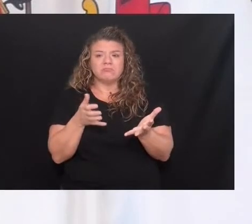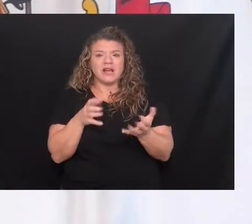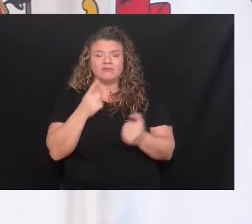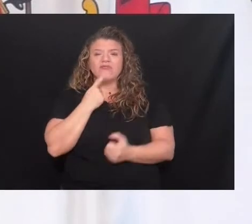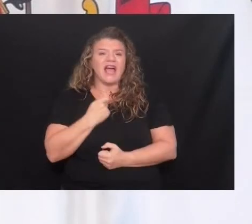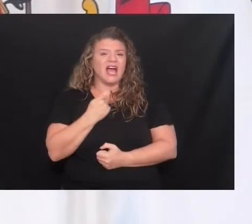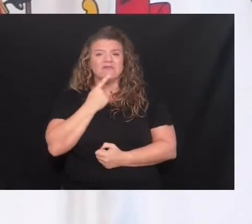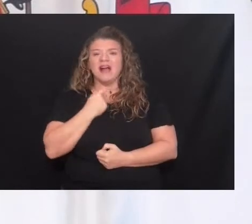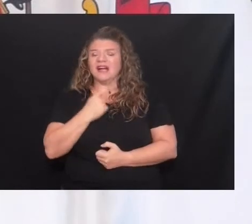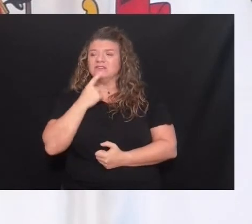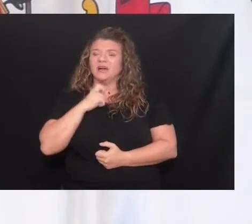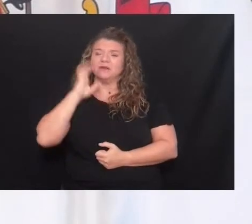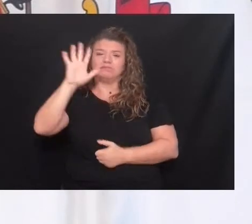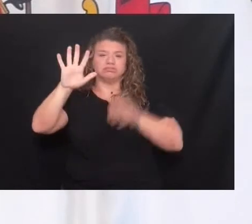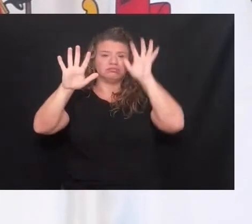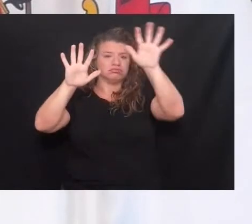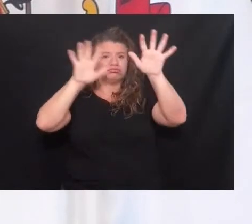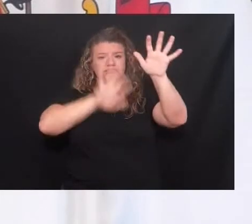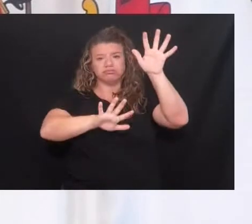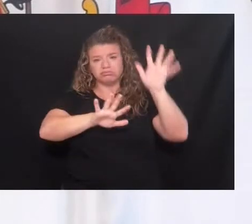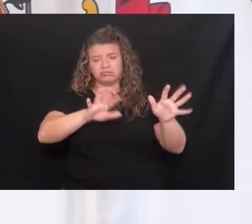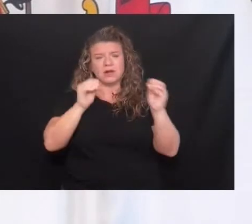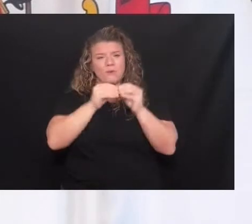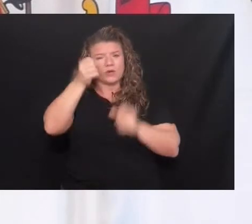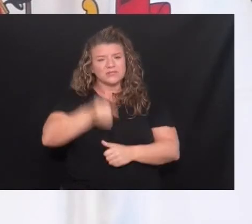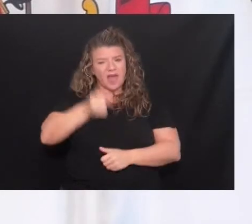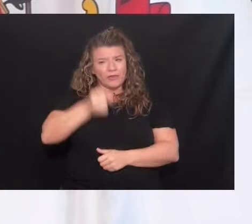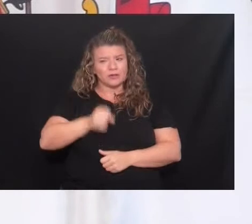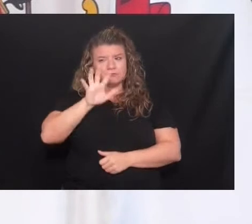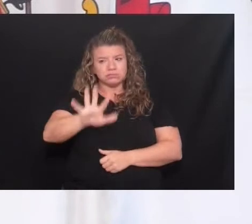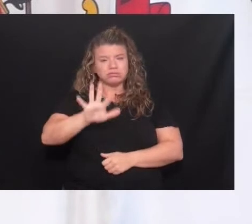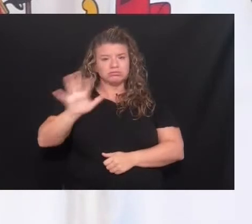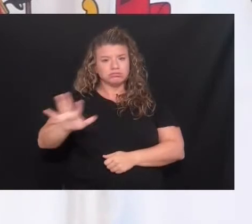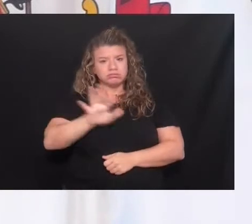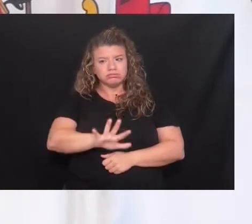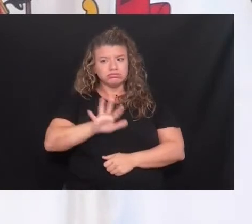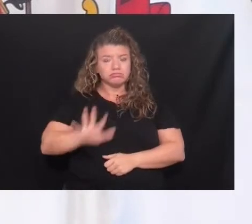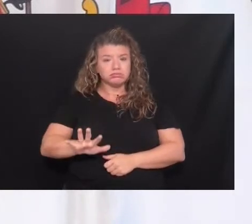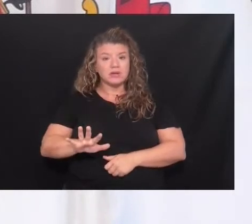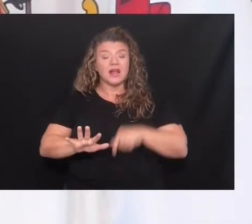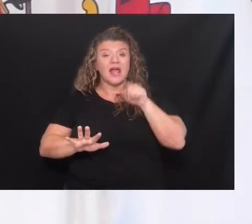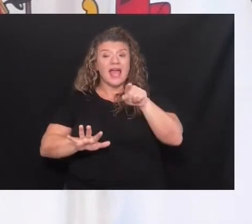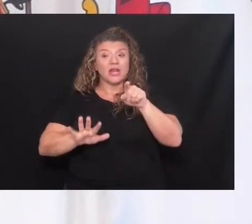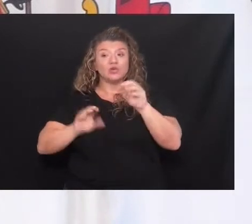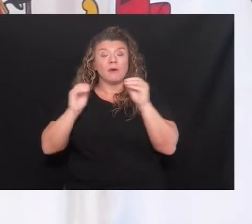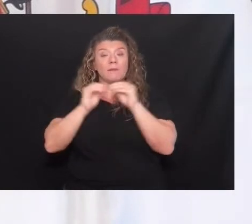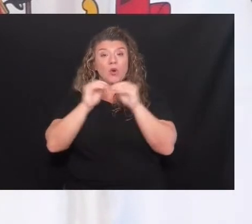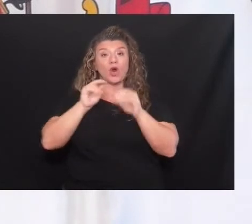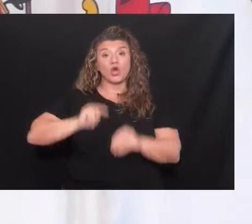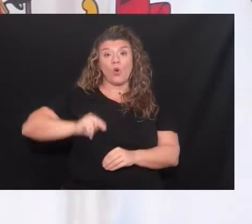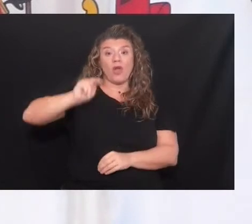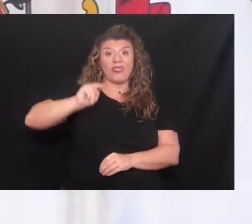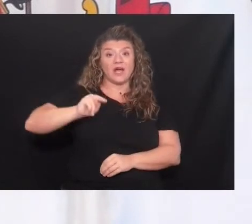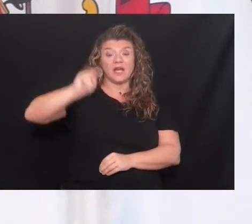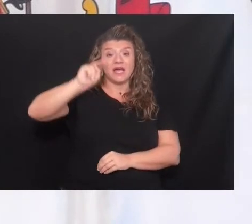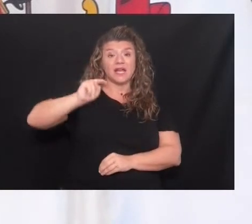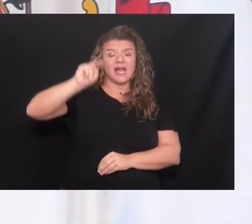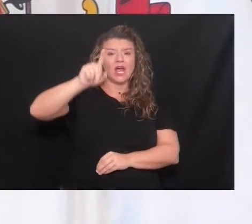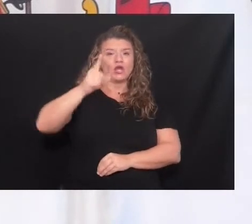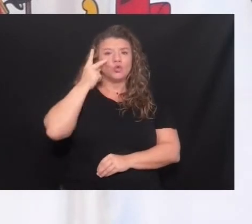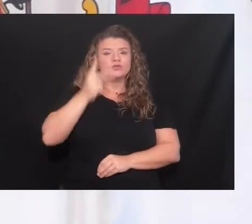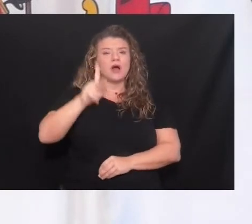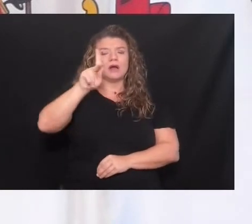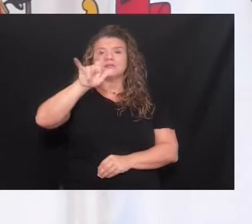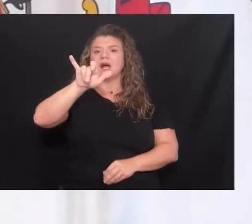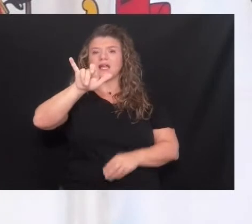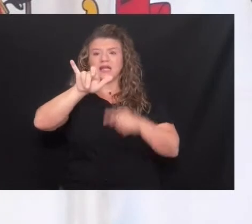red. And that was the southern states primarily. And as you moved north, you came to Kentucky,